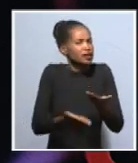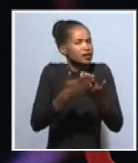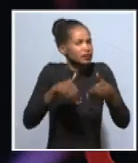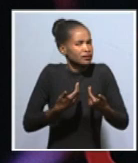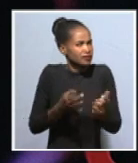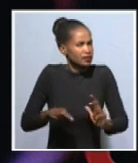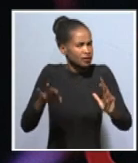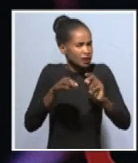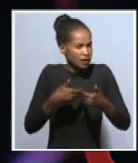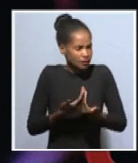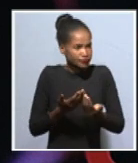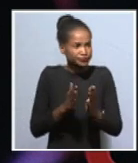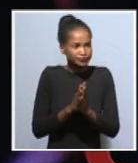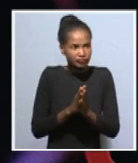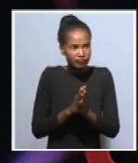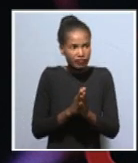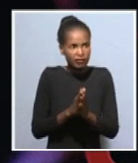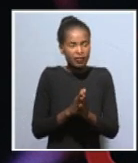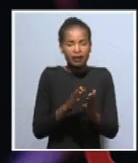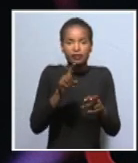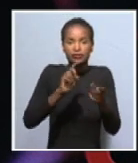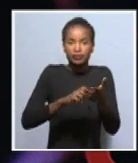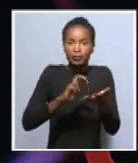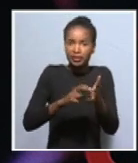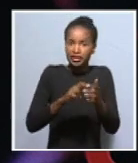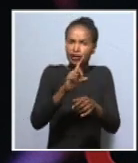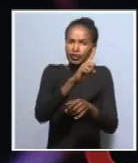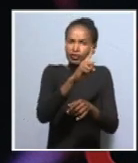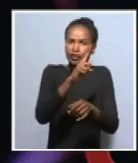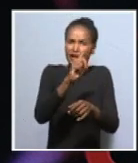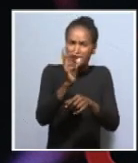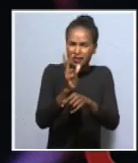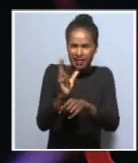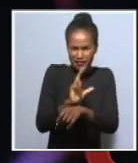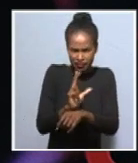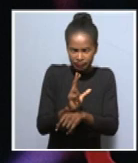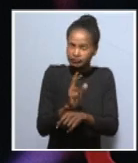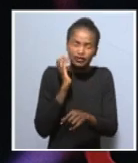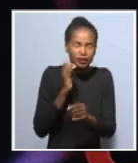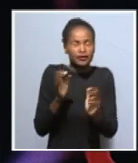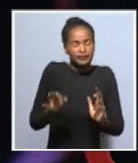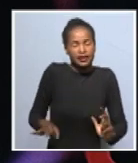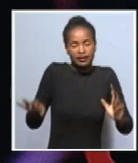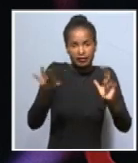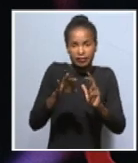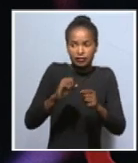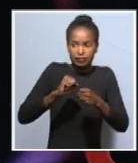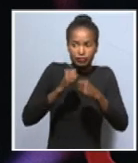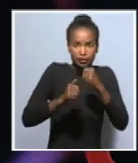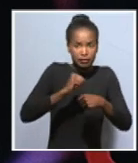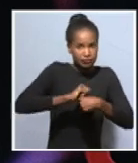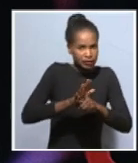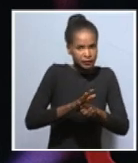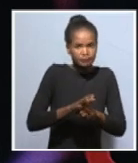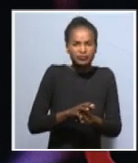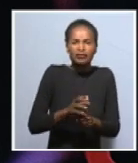installment holiday, and it's an installment holiday for farmers who have been affected by COVID-19.